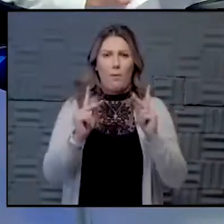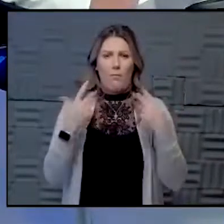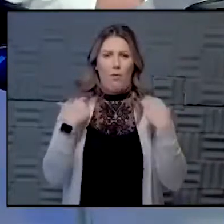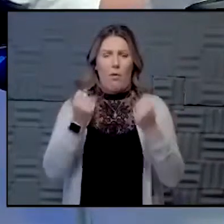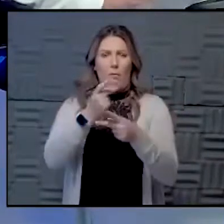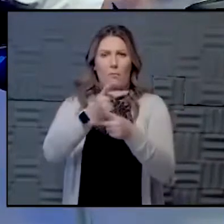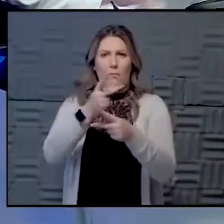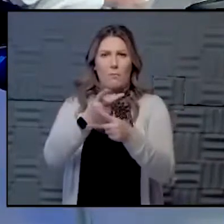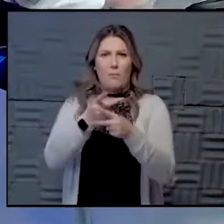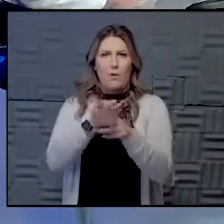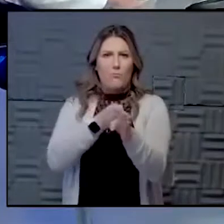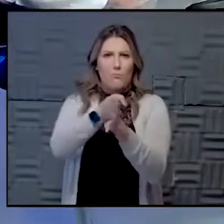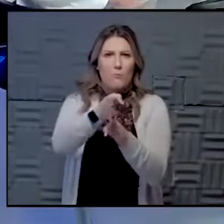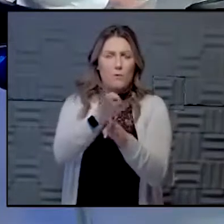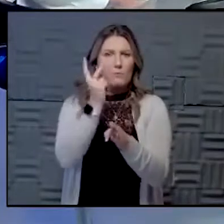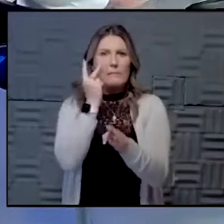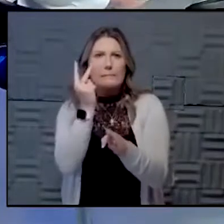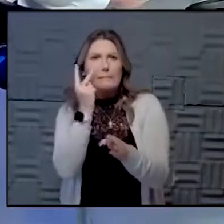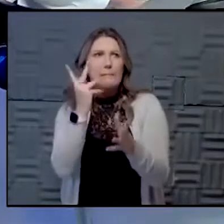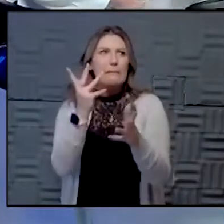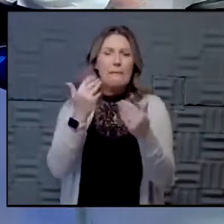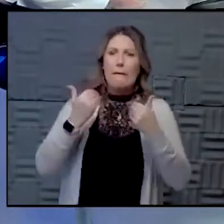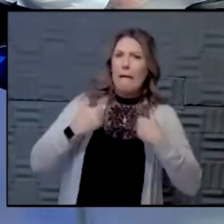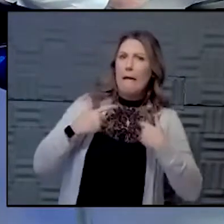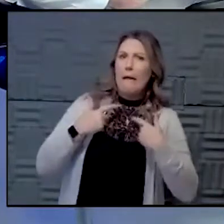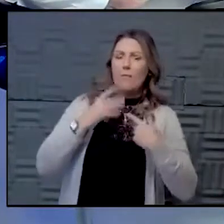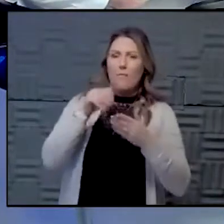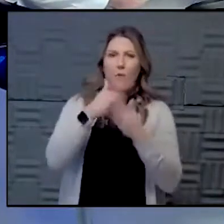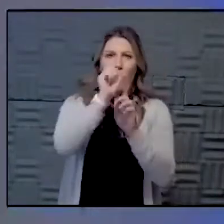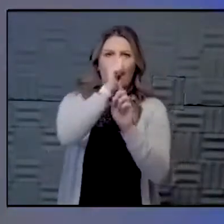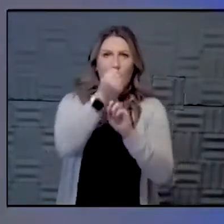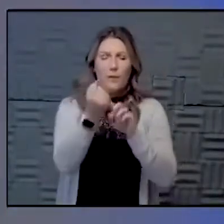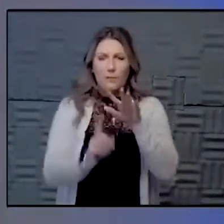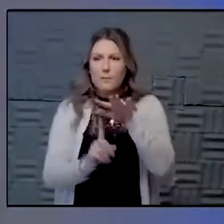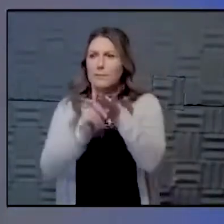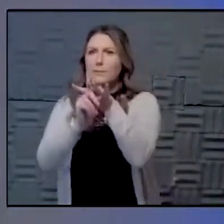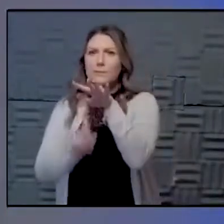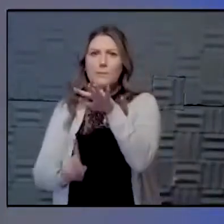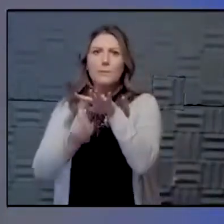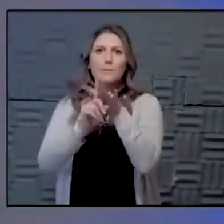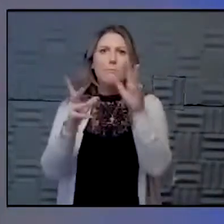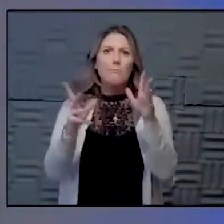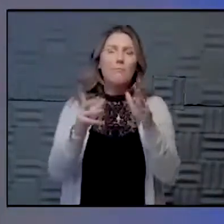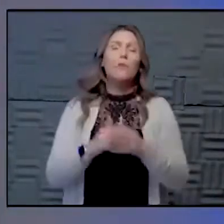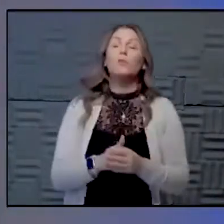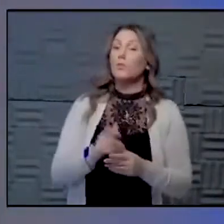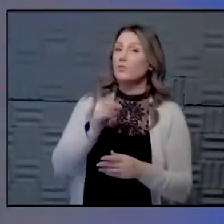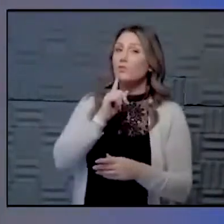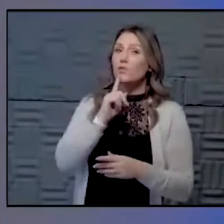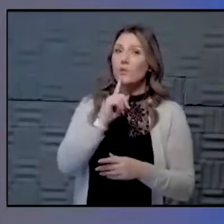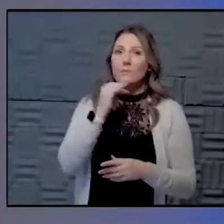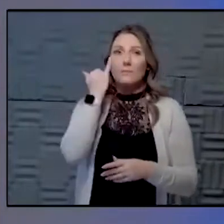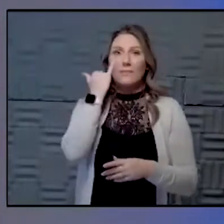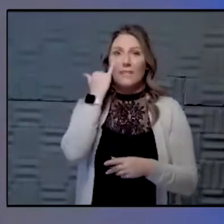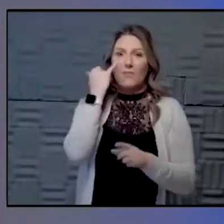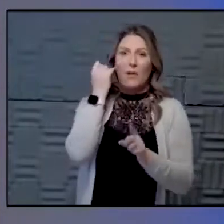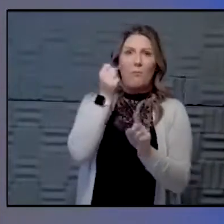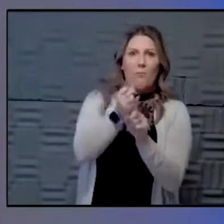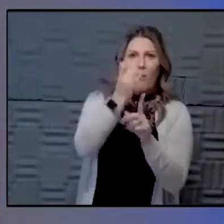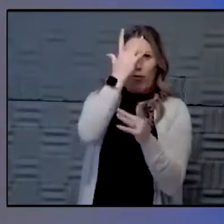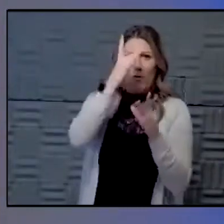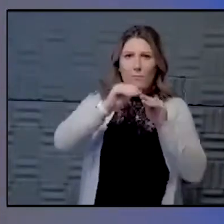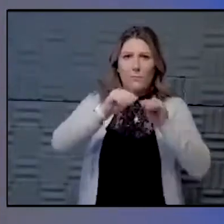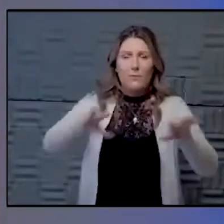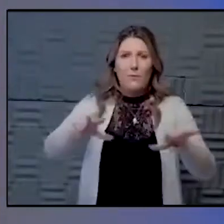had just handling all these cases and the things that are going on? Sure. Whether there's a pandemic or not,